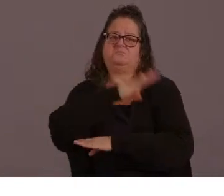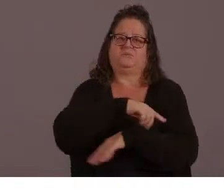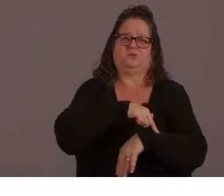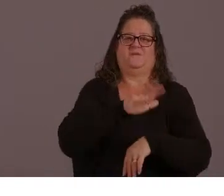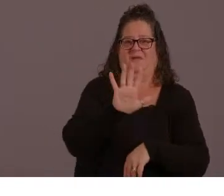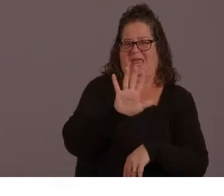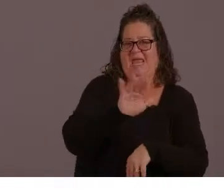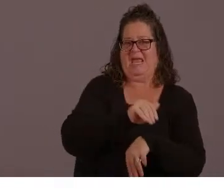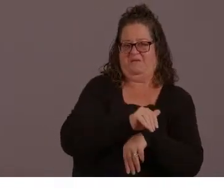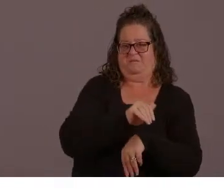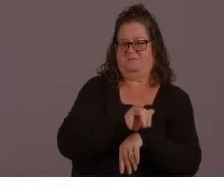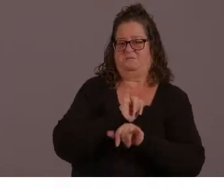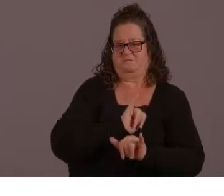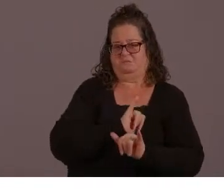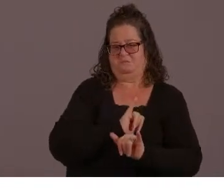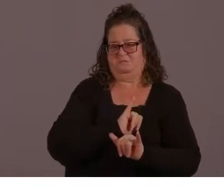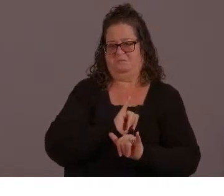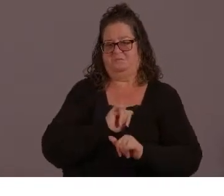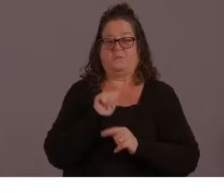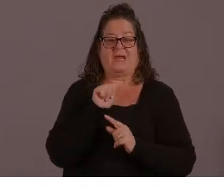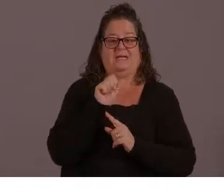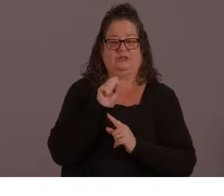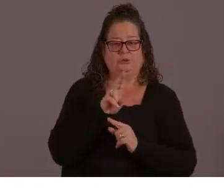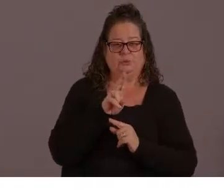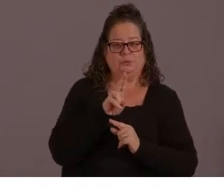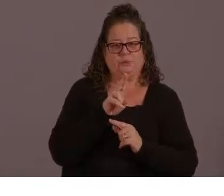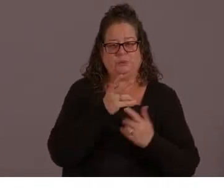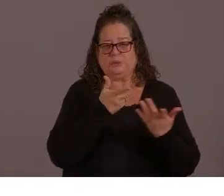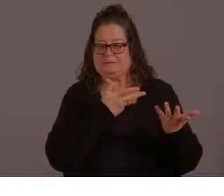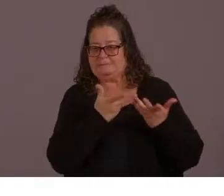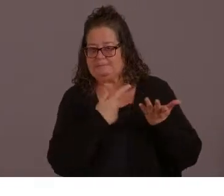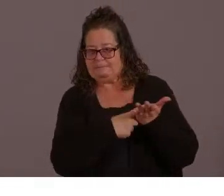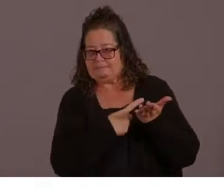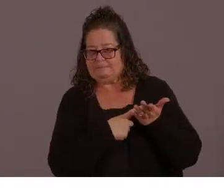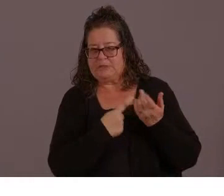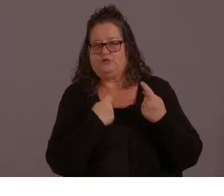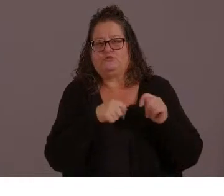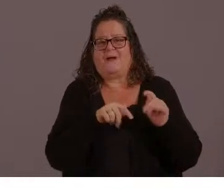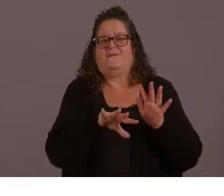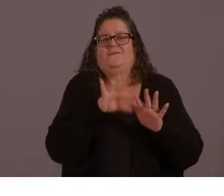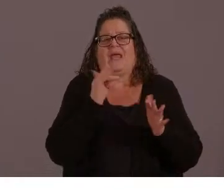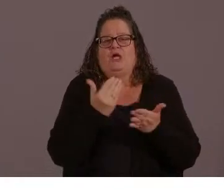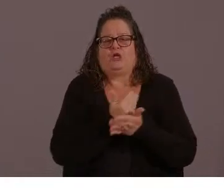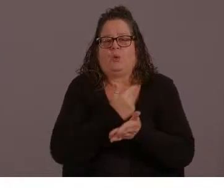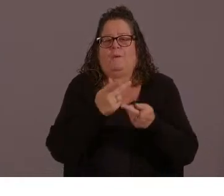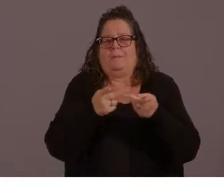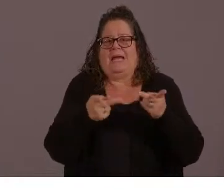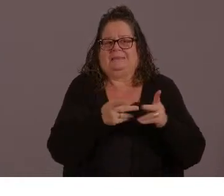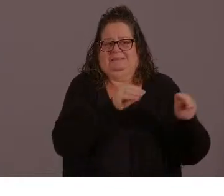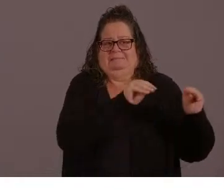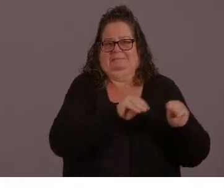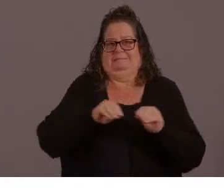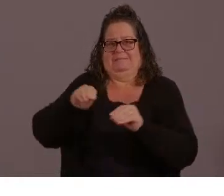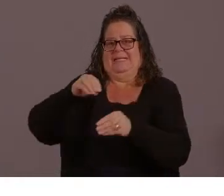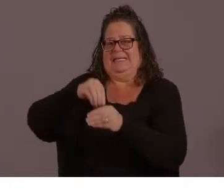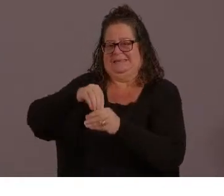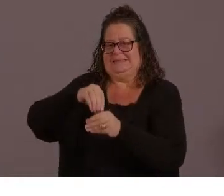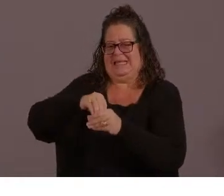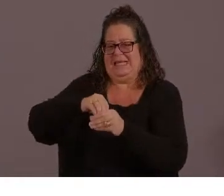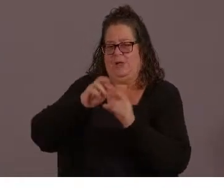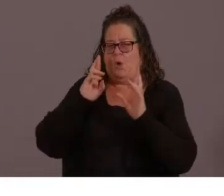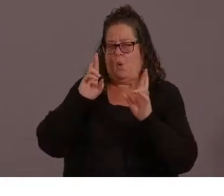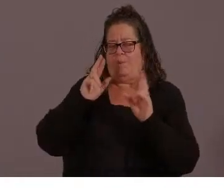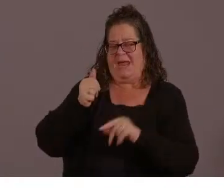ASU on a new location that we can transition to potentially in April. The Chandler-Gilbert Community College, we